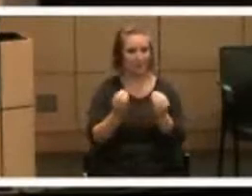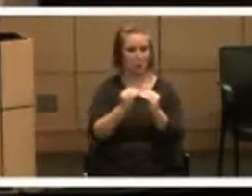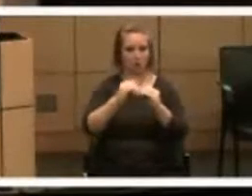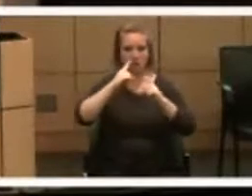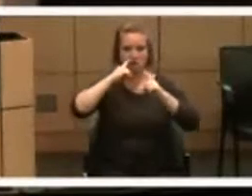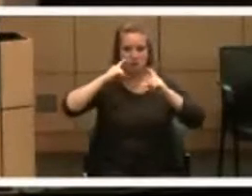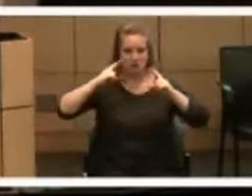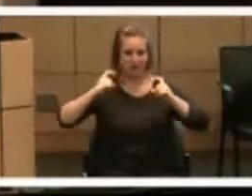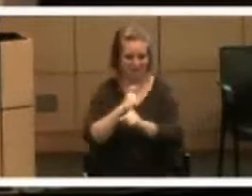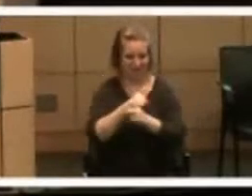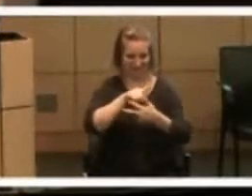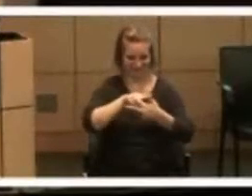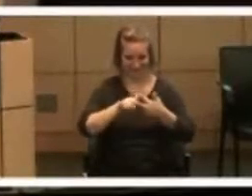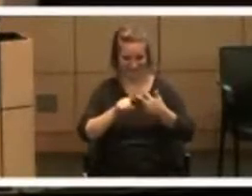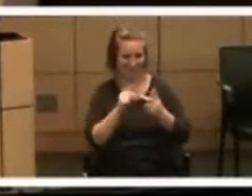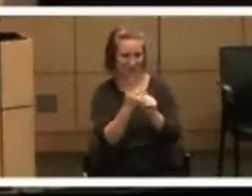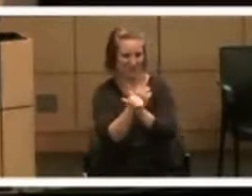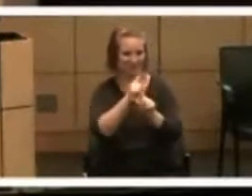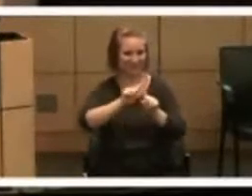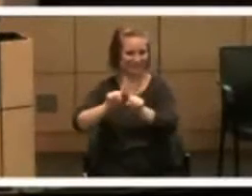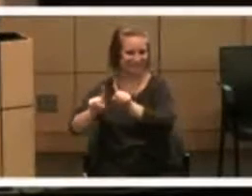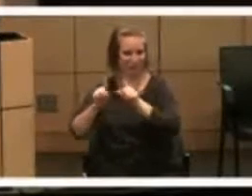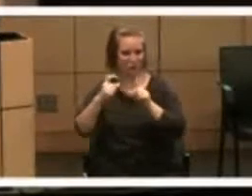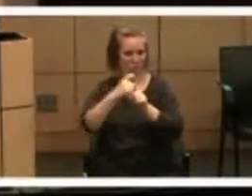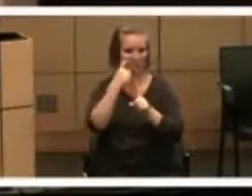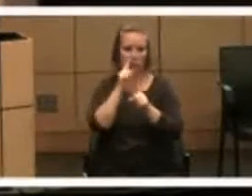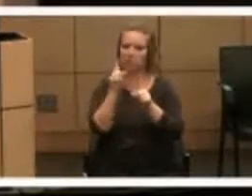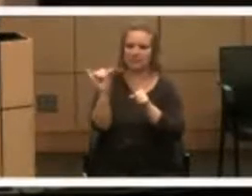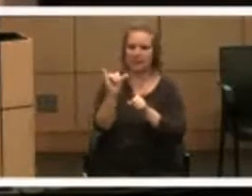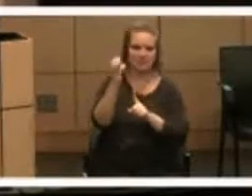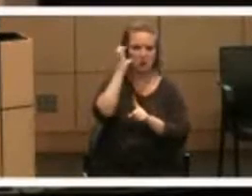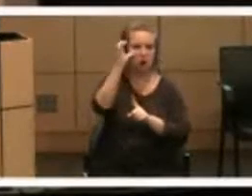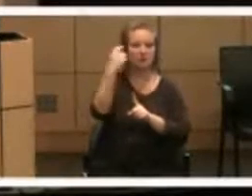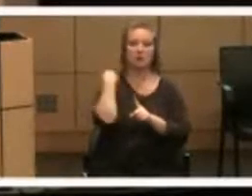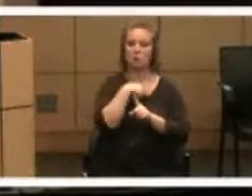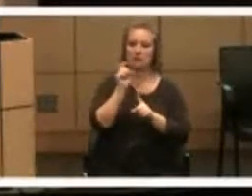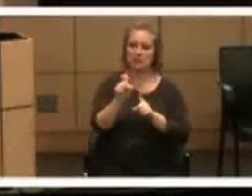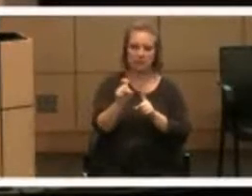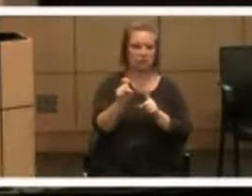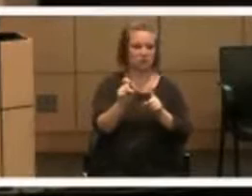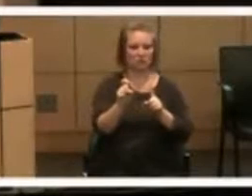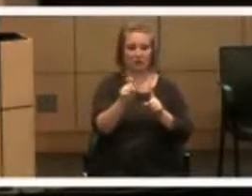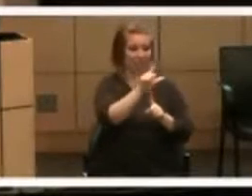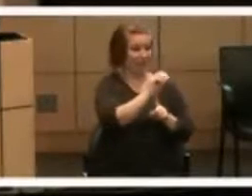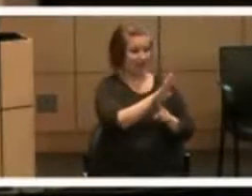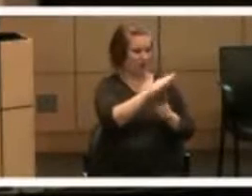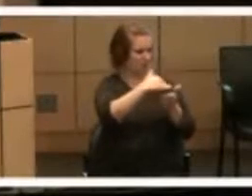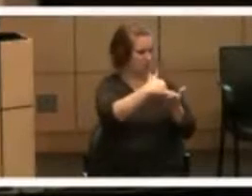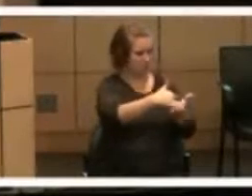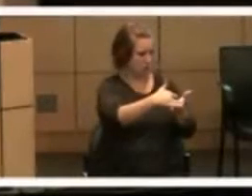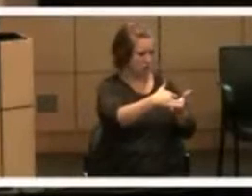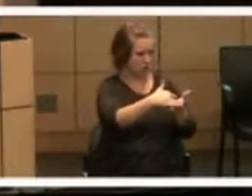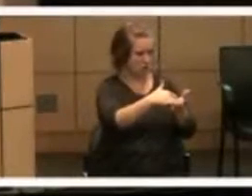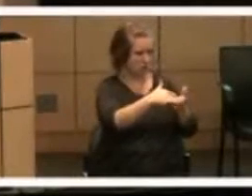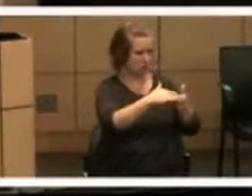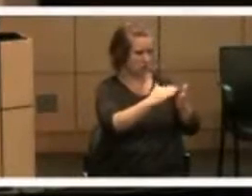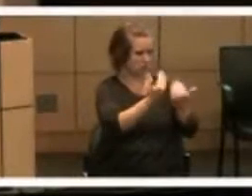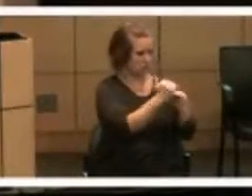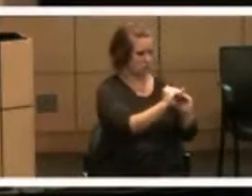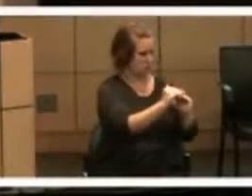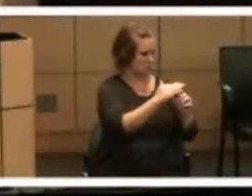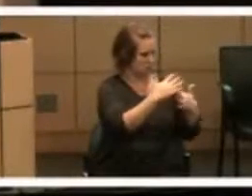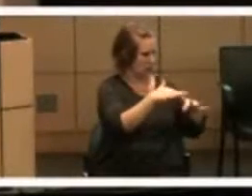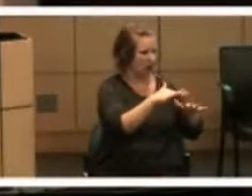are all words used to describe the same kind of general idea that we need to start moving our assessment in our clinical field towards